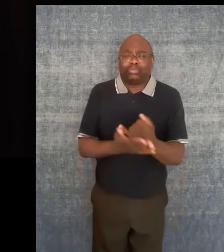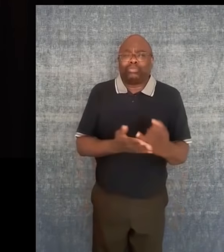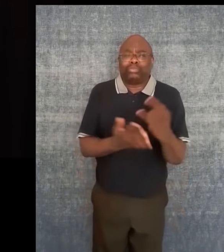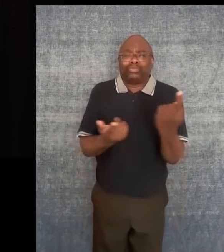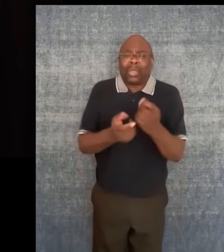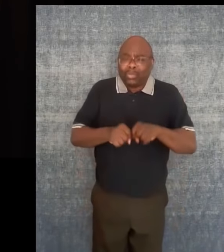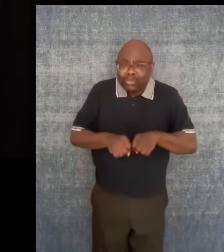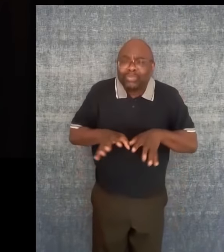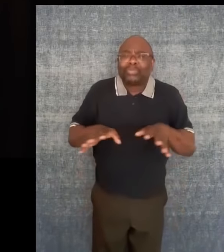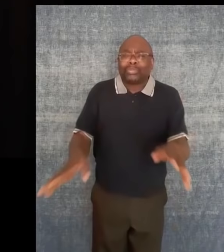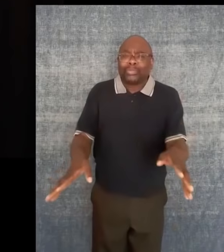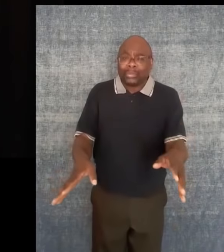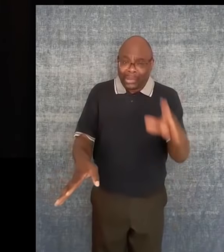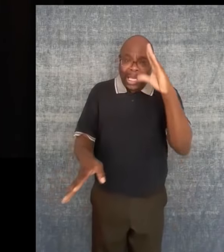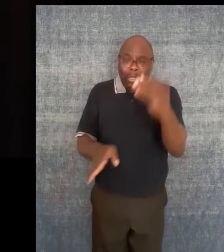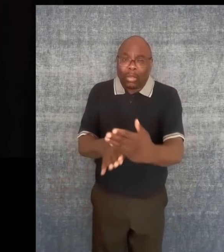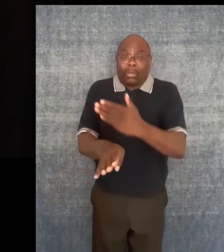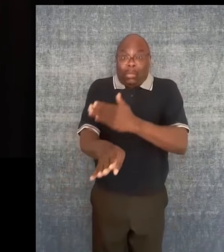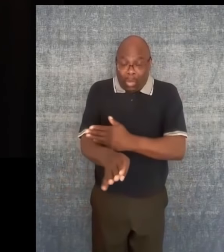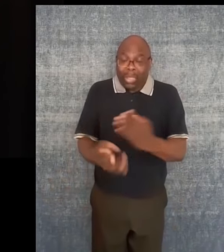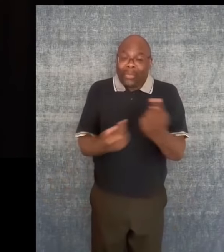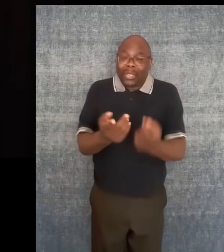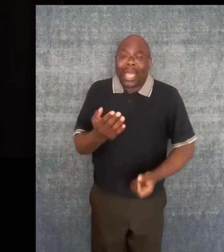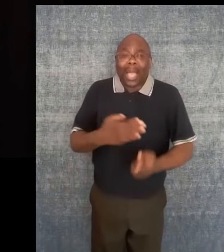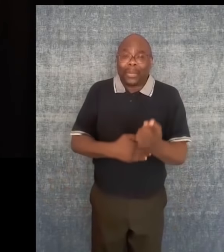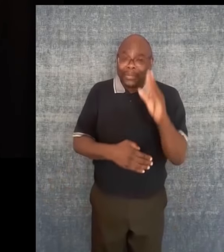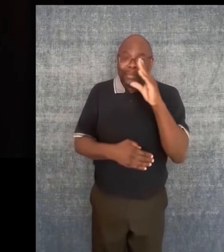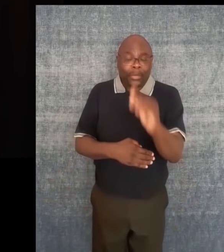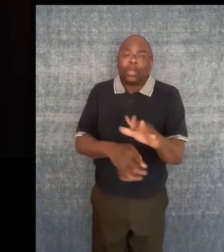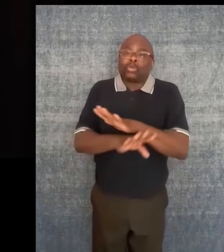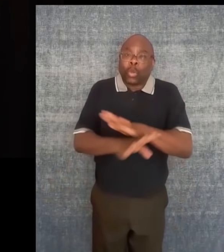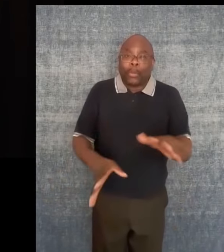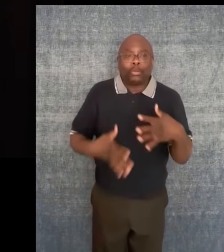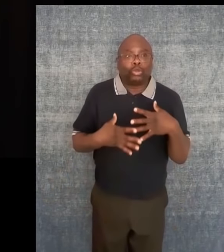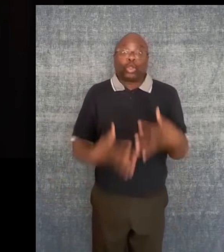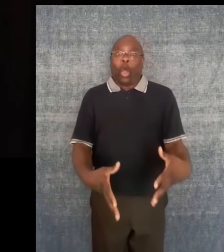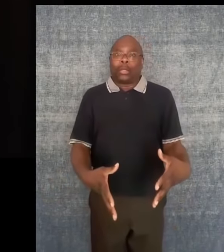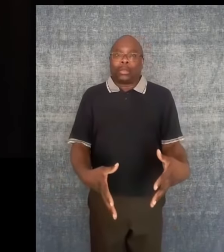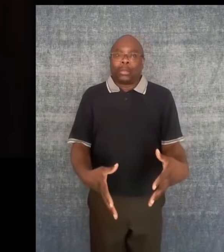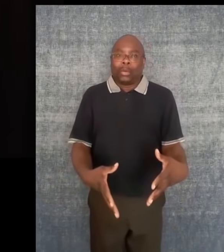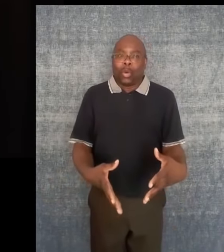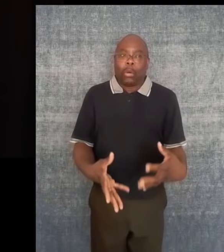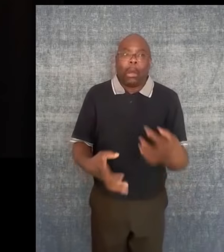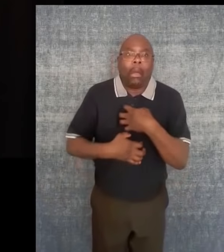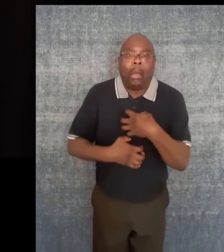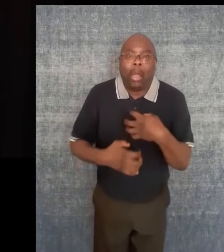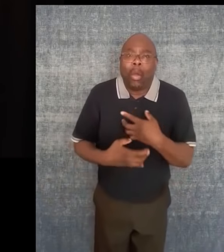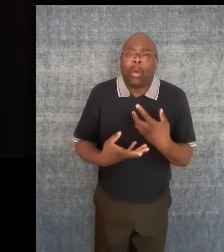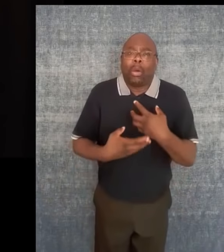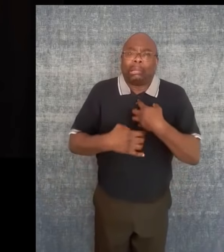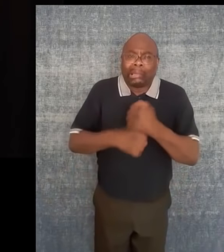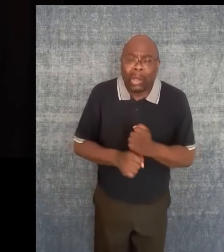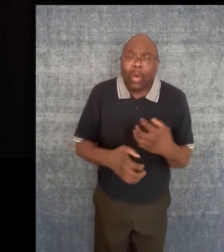pestilence. He told us in advance that these things will happen. And he told us and said, don't be alarmed at the same time. He said, don't be